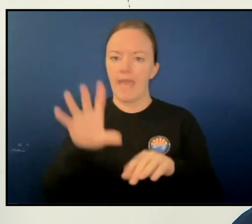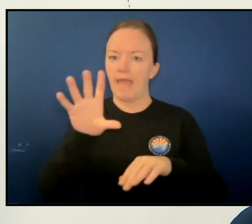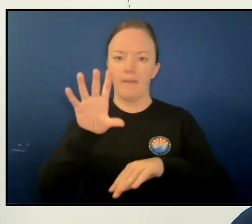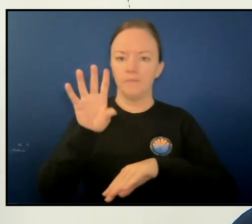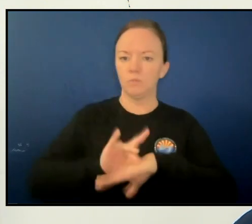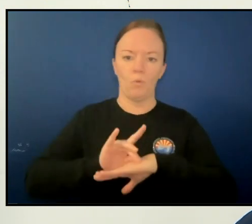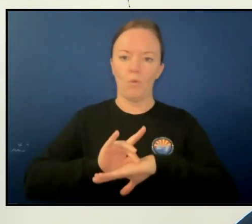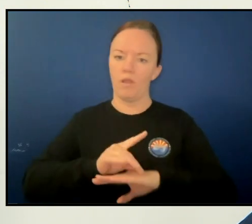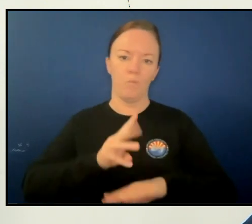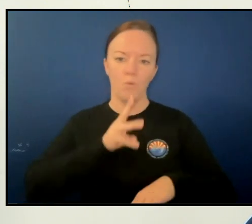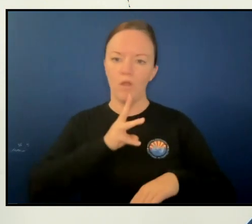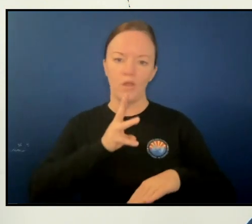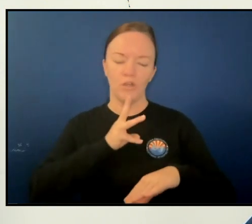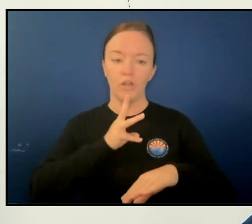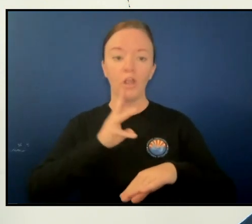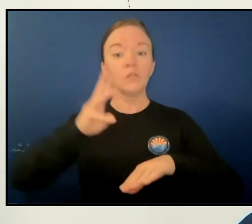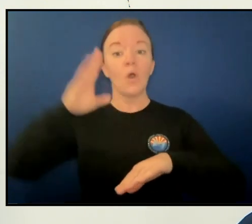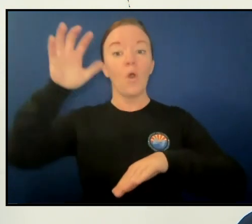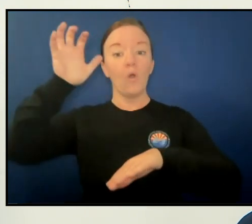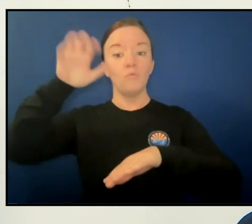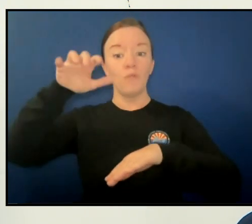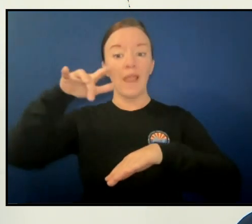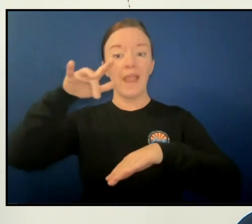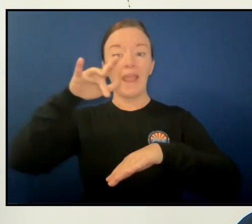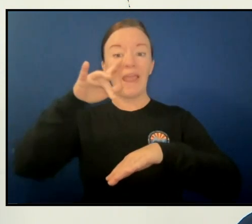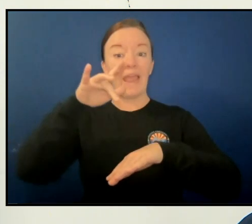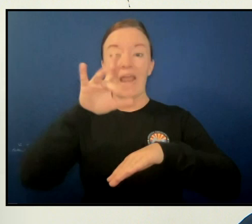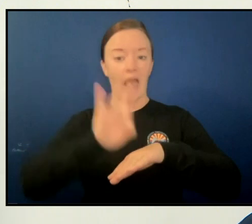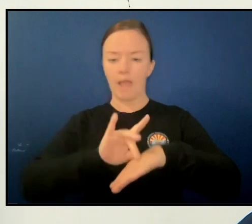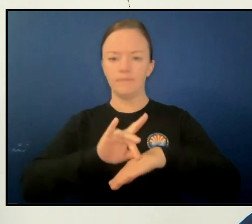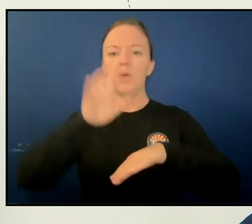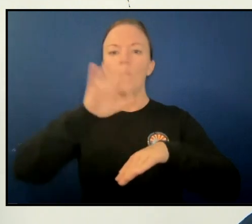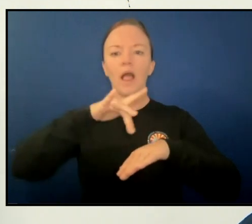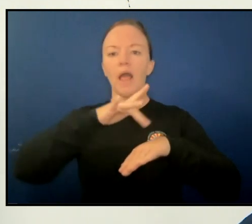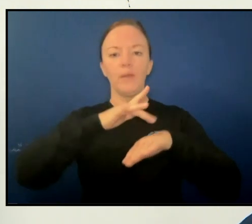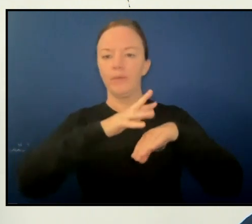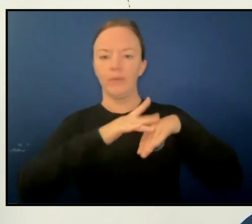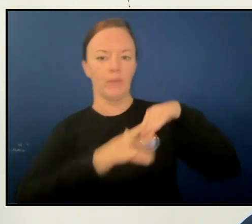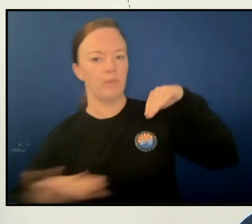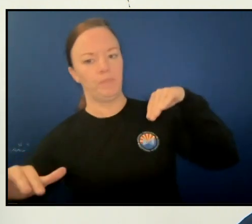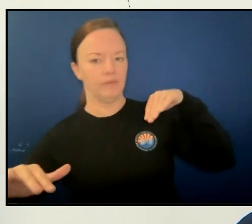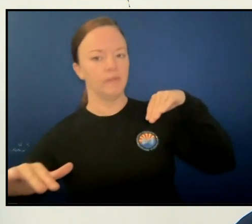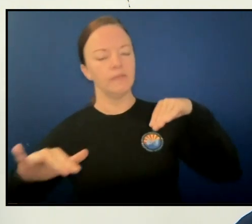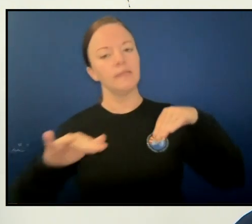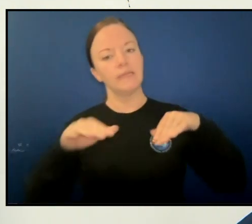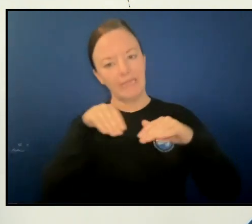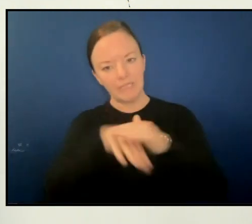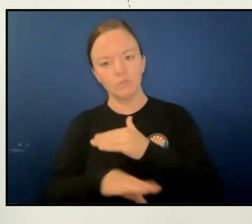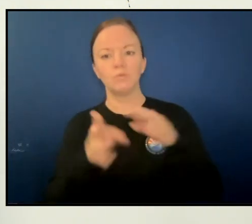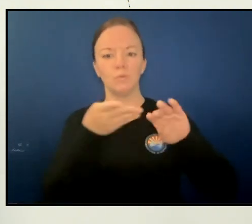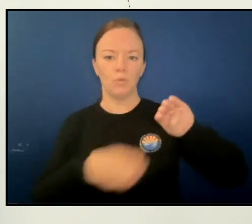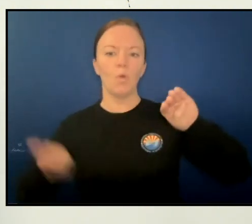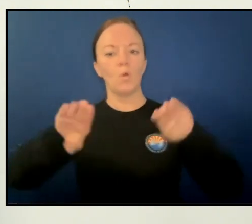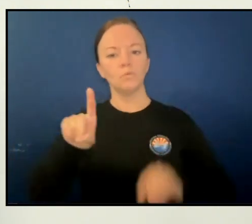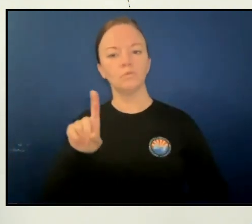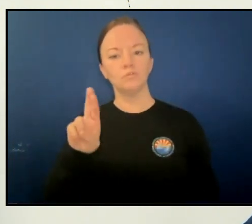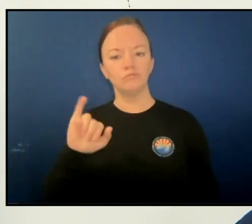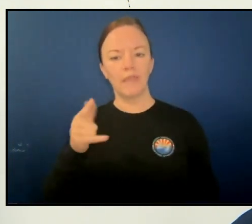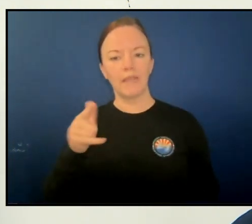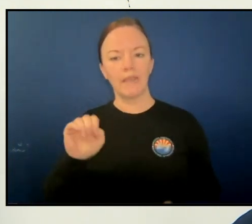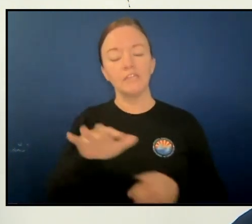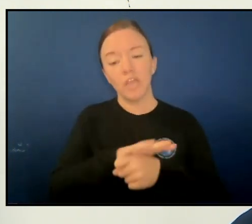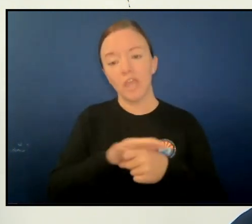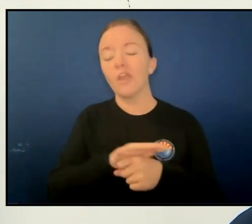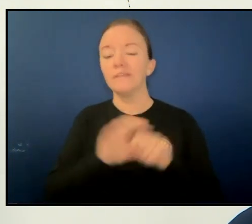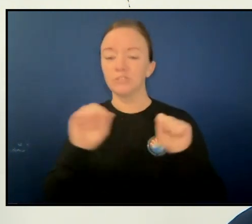that burned area is going to run off straight into the drainages and cause some pretty significant impacts. So the National Weather